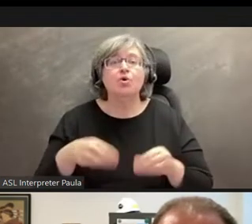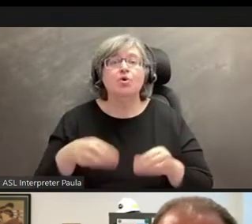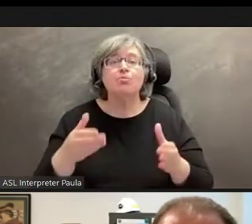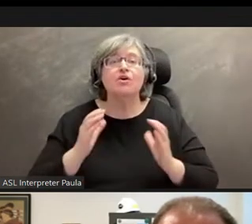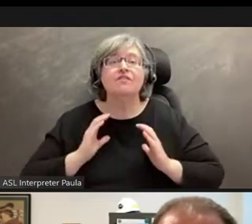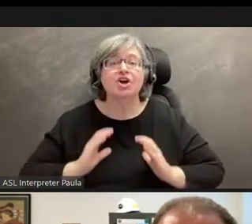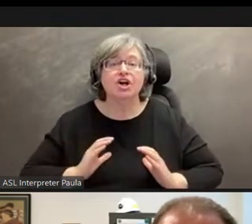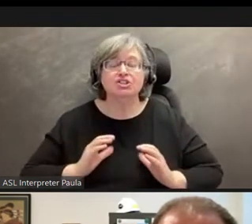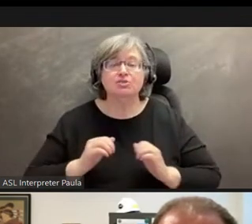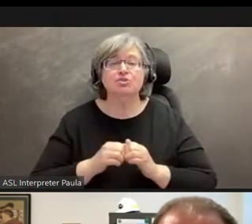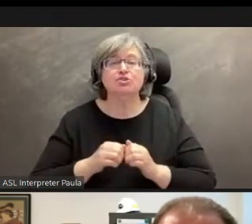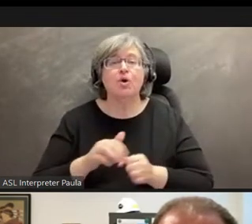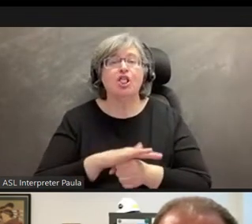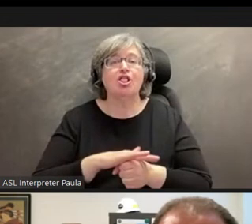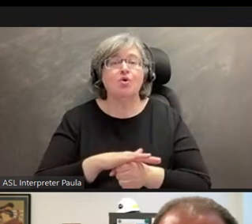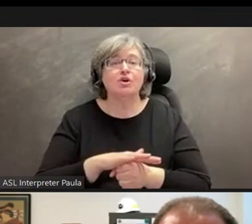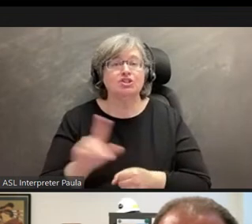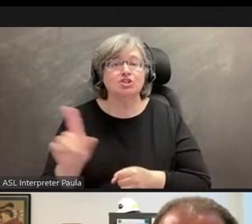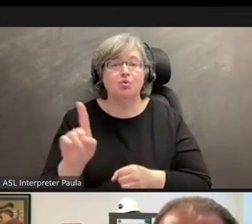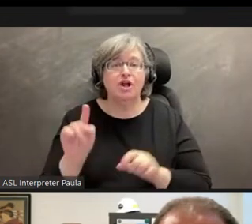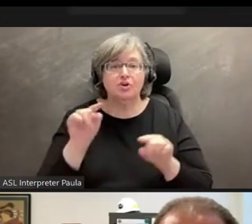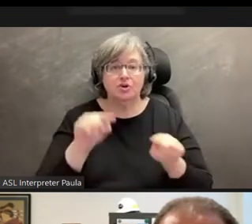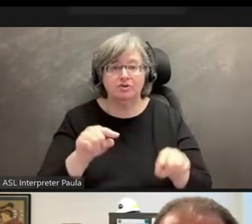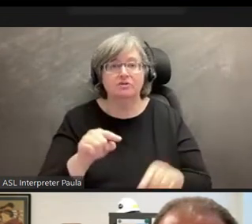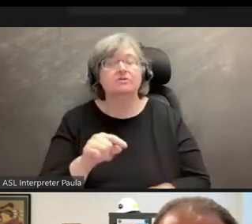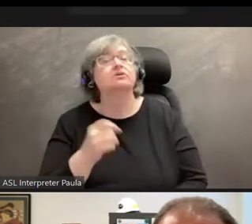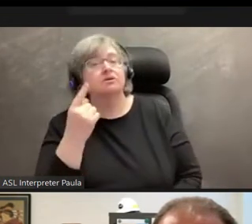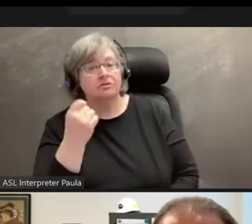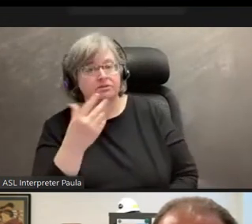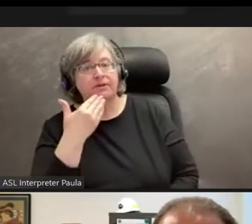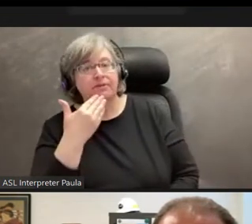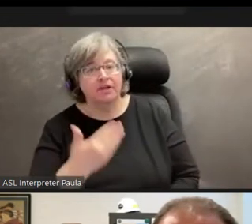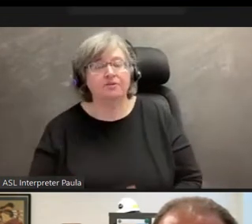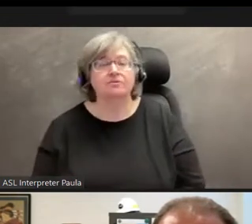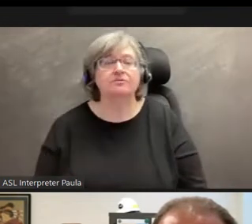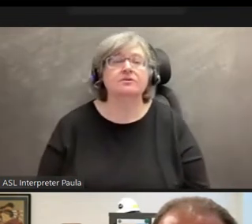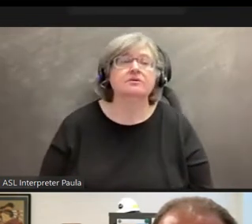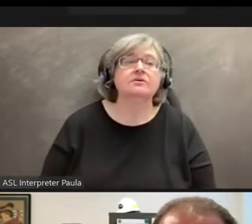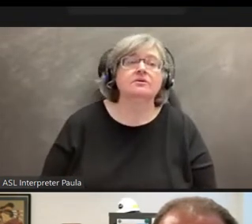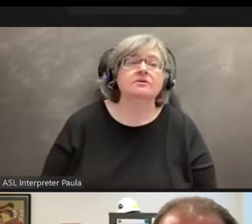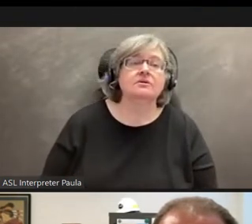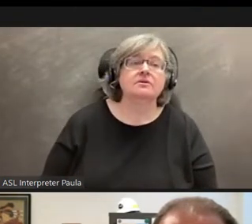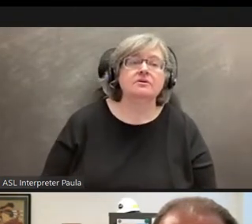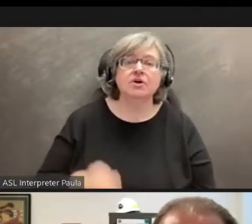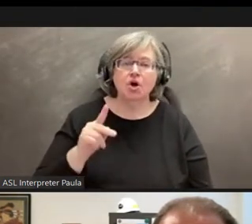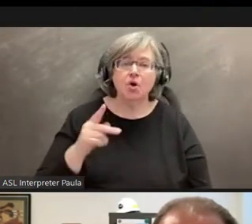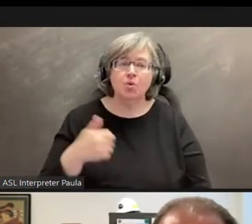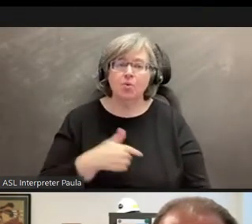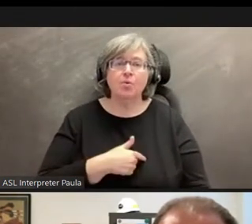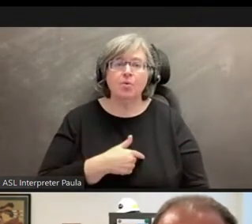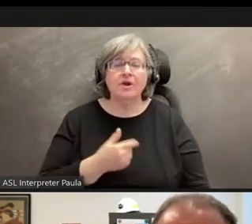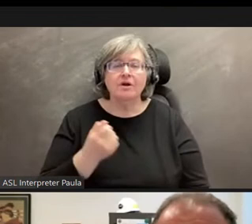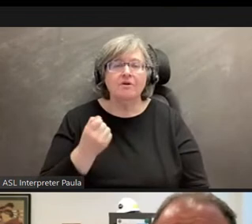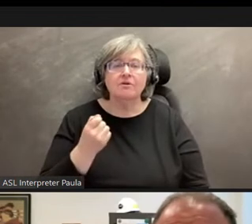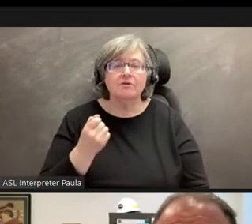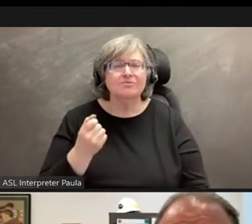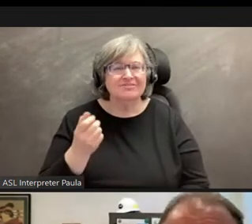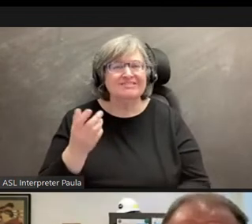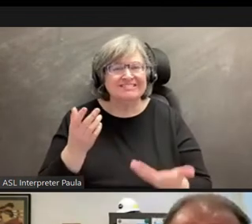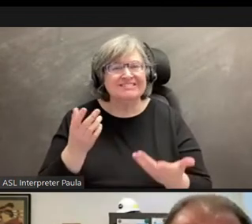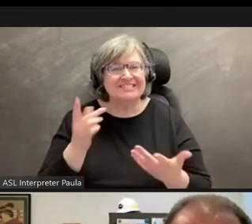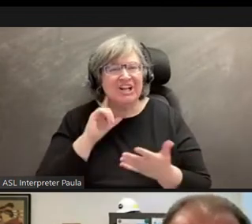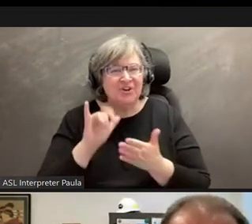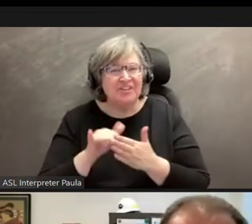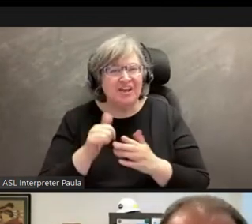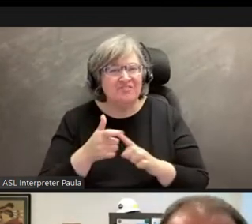customers with locations to go to get. Point well taken. Thank you. Yes. No, it's okay because we get it all the time, you know, on our